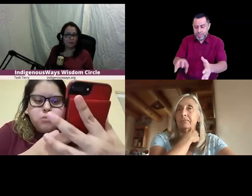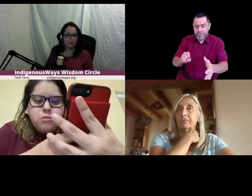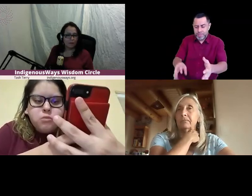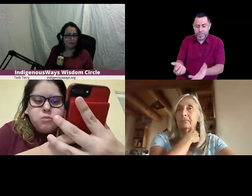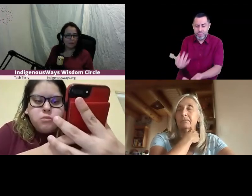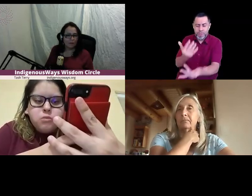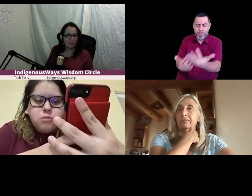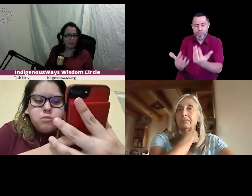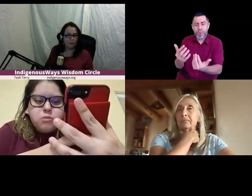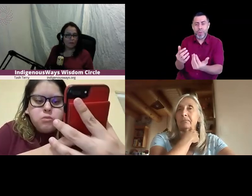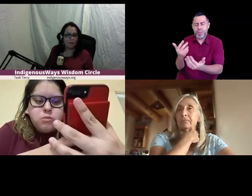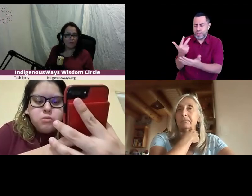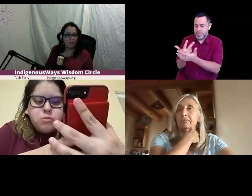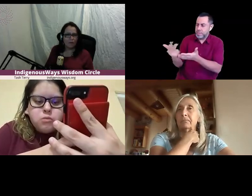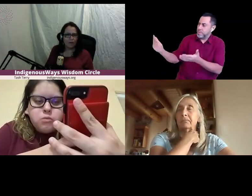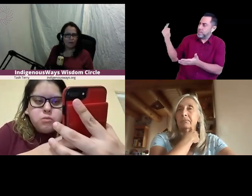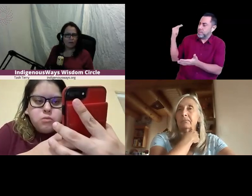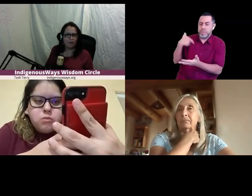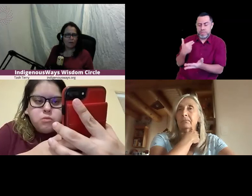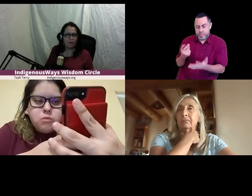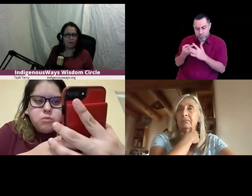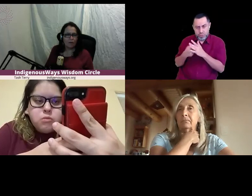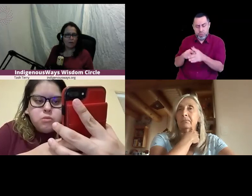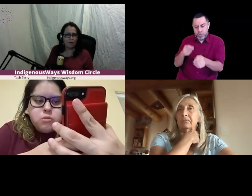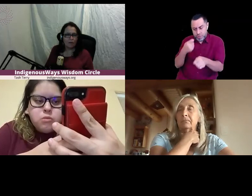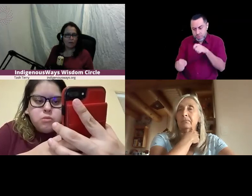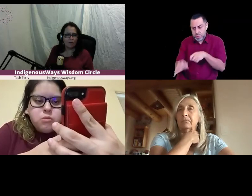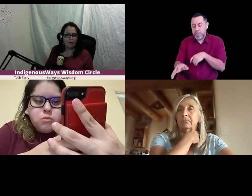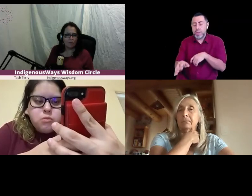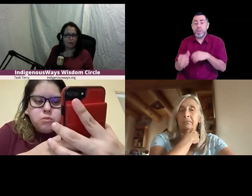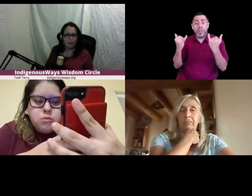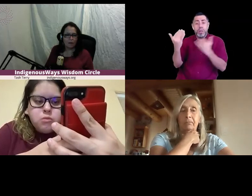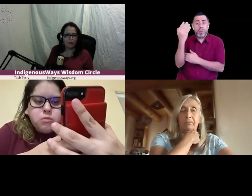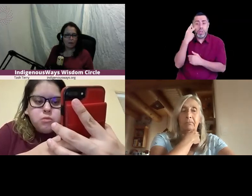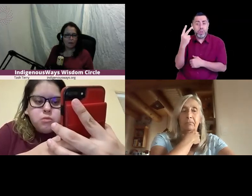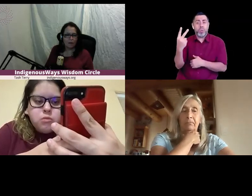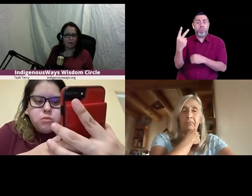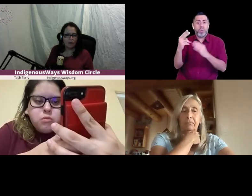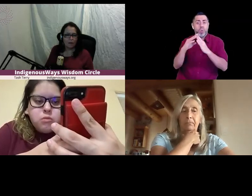homes that had their fire going. So matches are good.